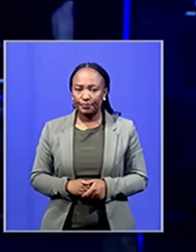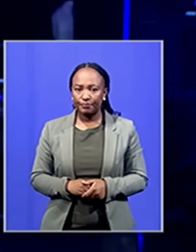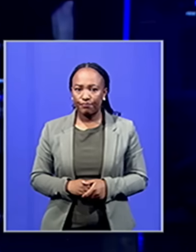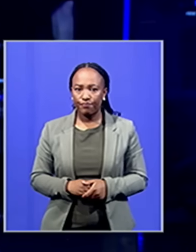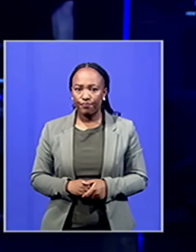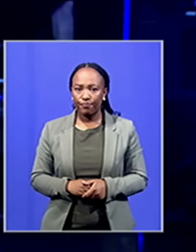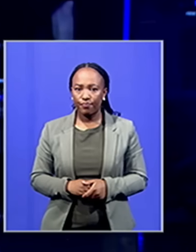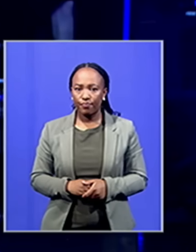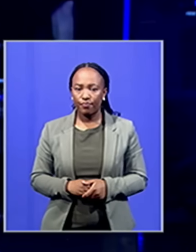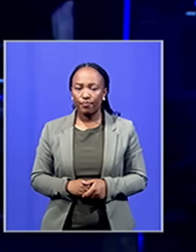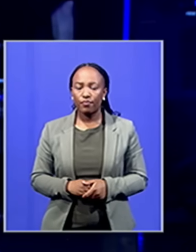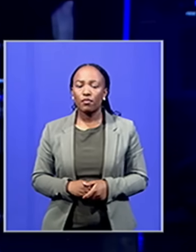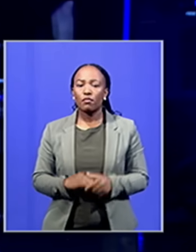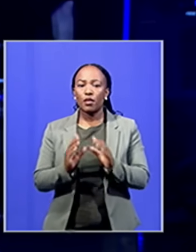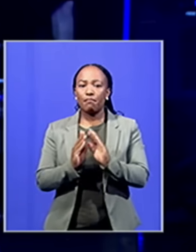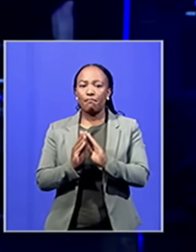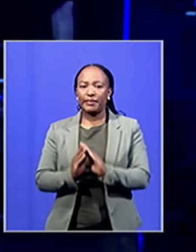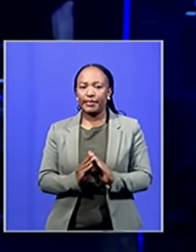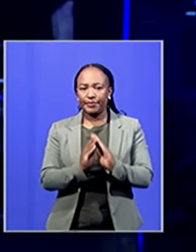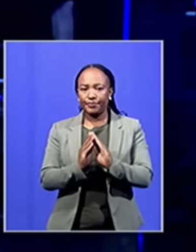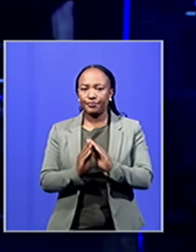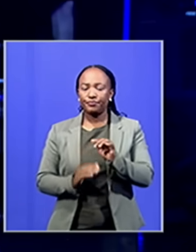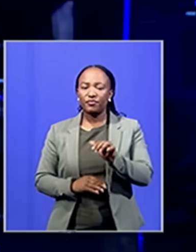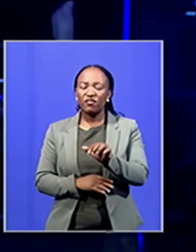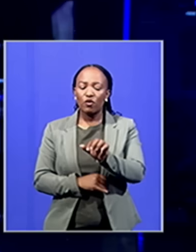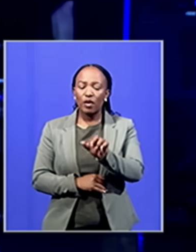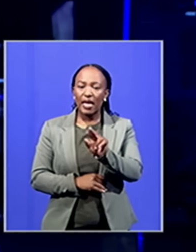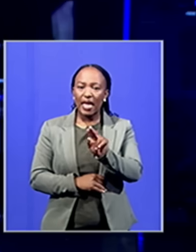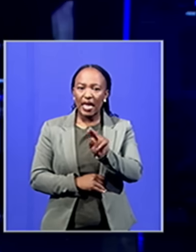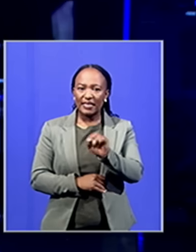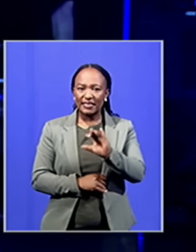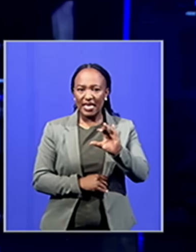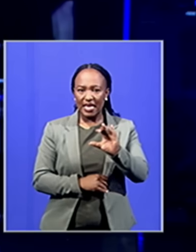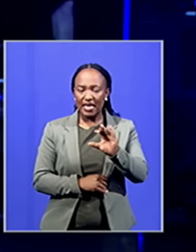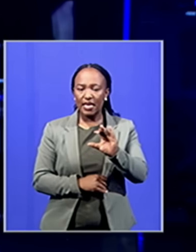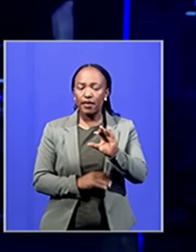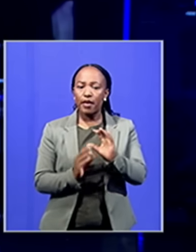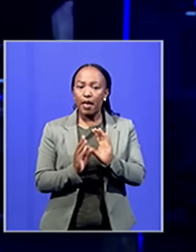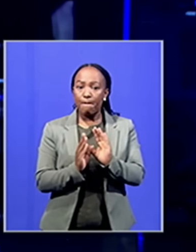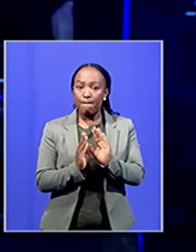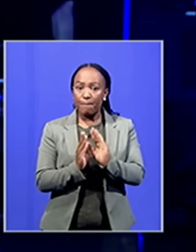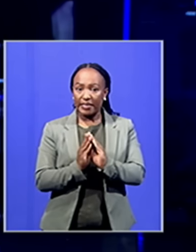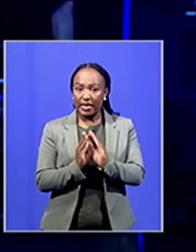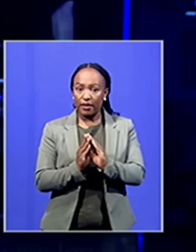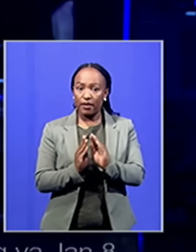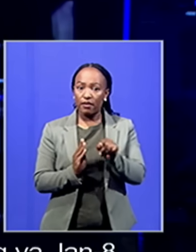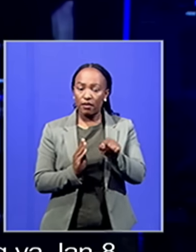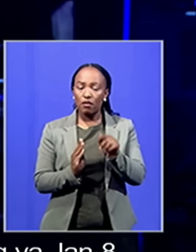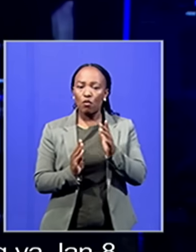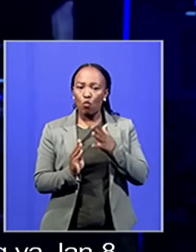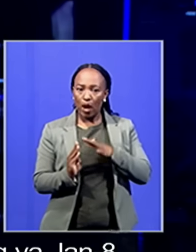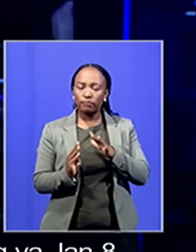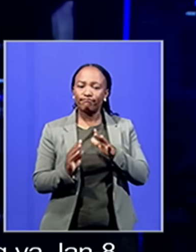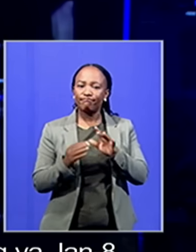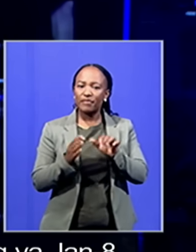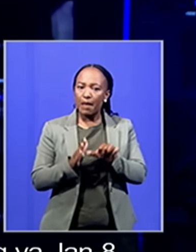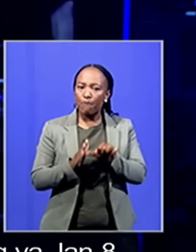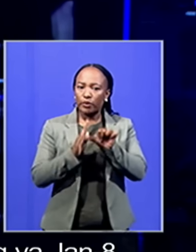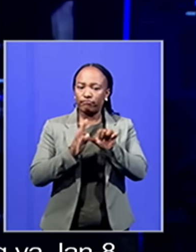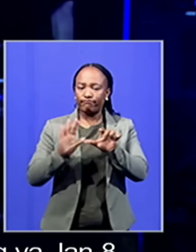Ha re hatela pele kopano ya lekgotla ya komiti ya naha ya phethahatso ya NEC e lebeletswe ho kenya tshebetsong dintlha tsa bohlokwa